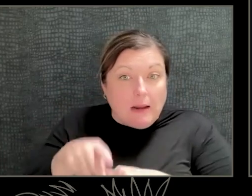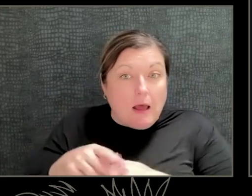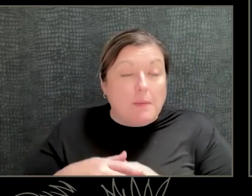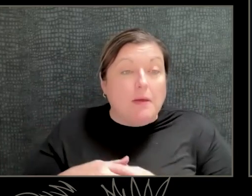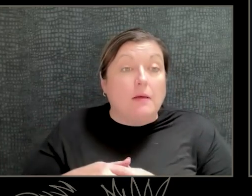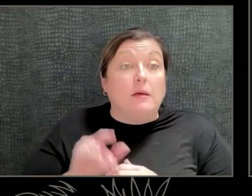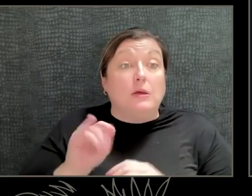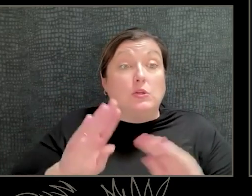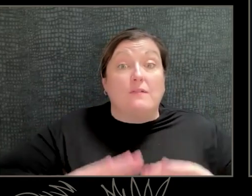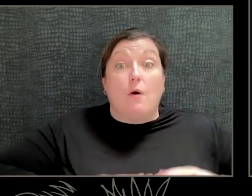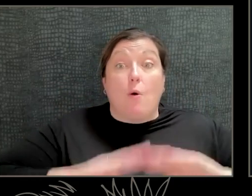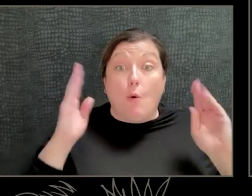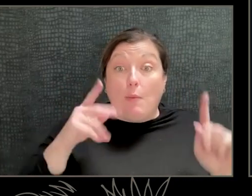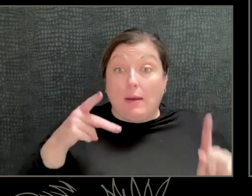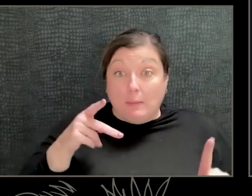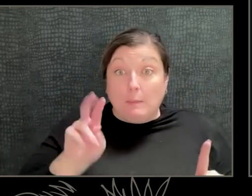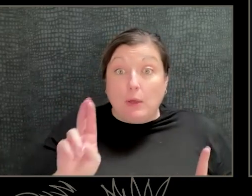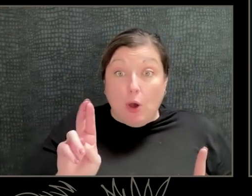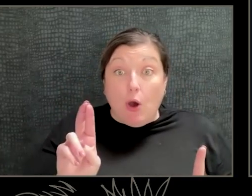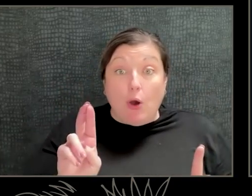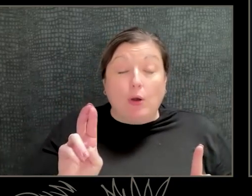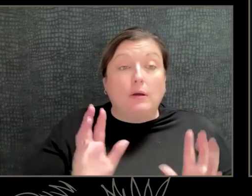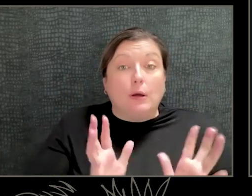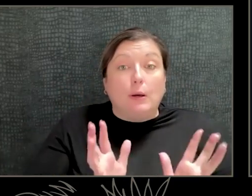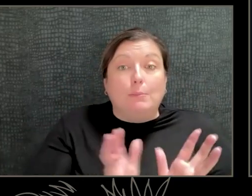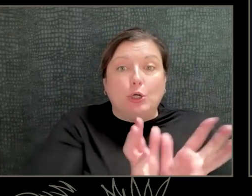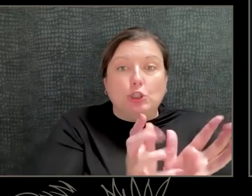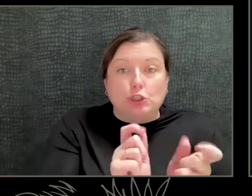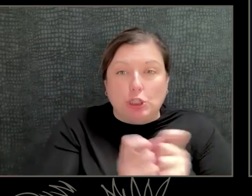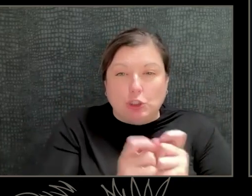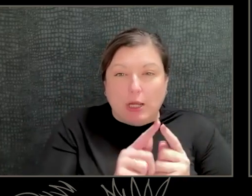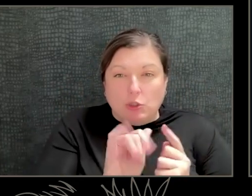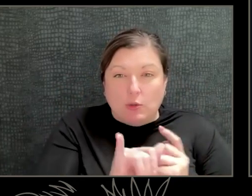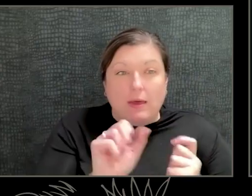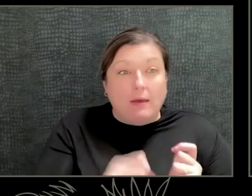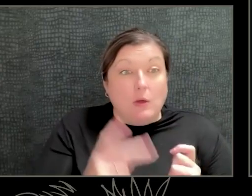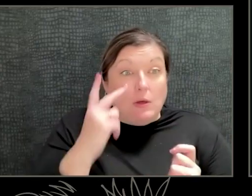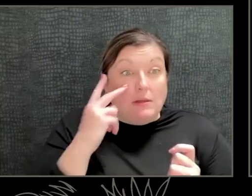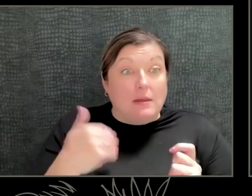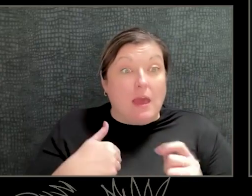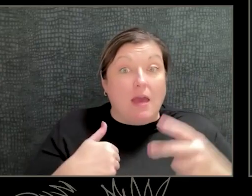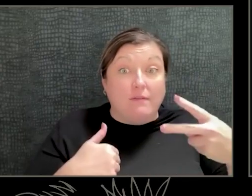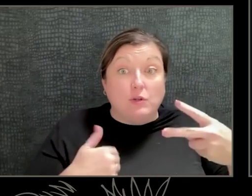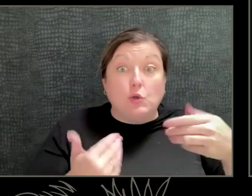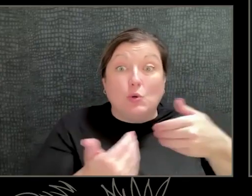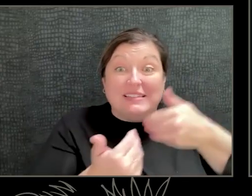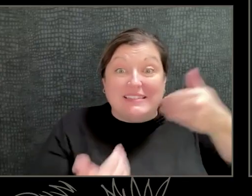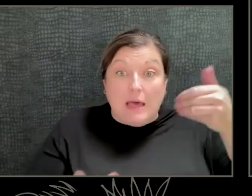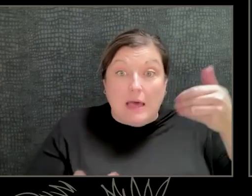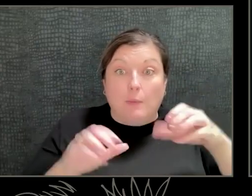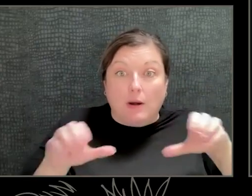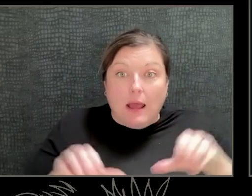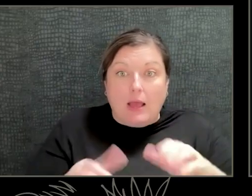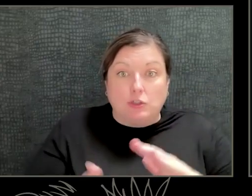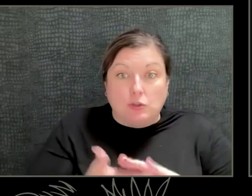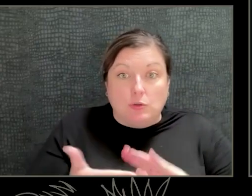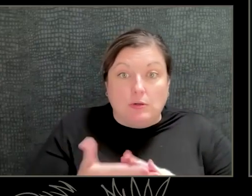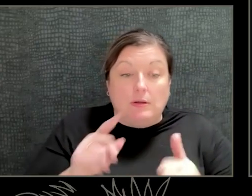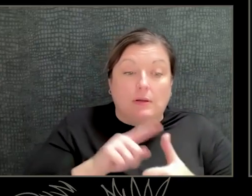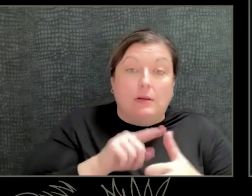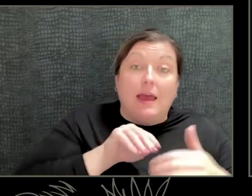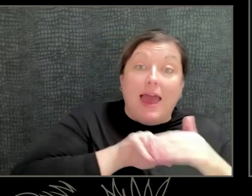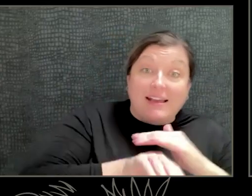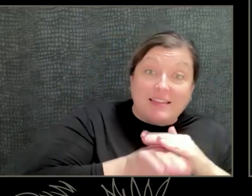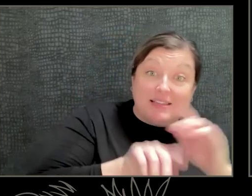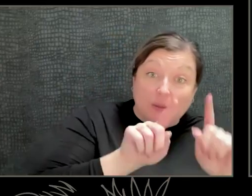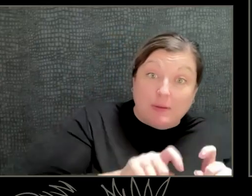were to open a PR and push a change to it, we can see that we have two separate actions that get run. We have our accessibility tests